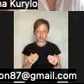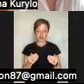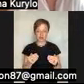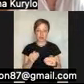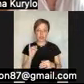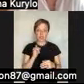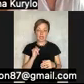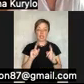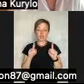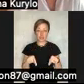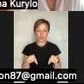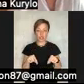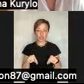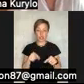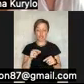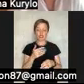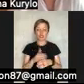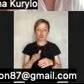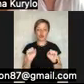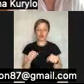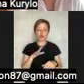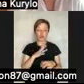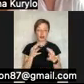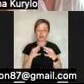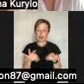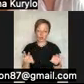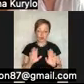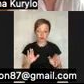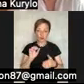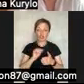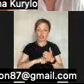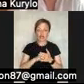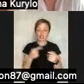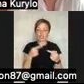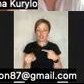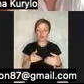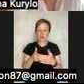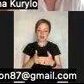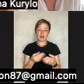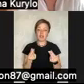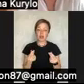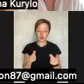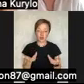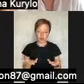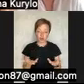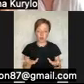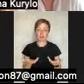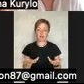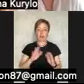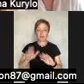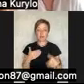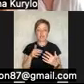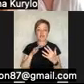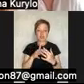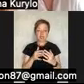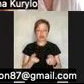the rehabilitation or some early intervention or developmental uh classes are available the access to them